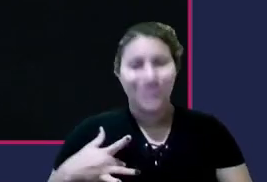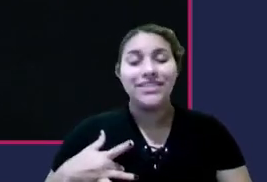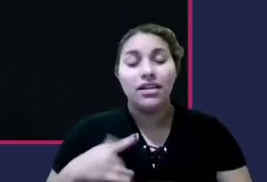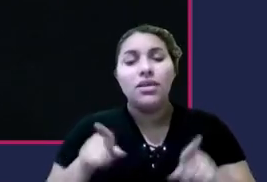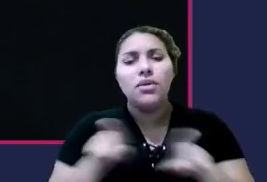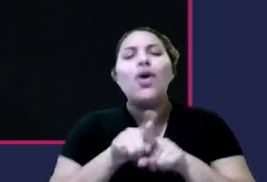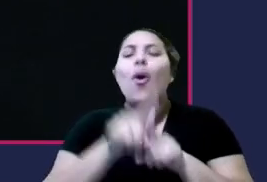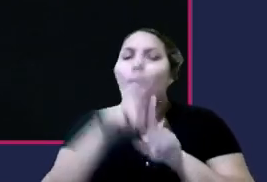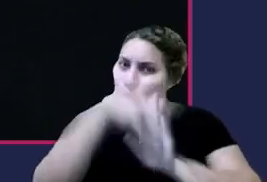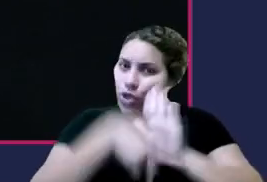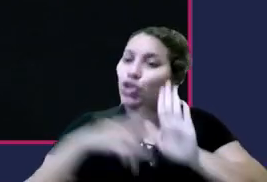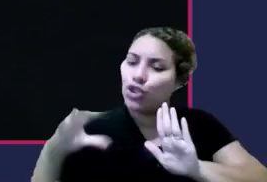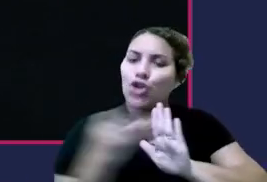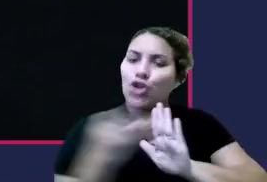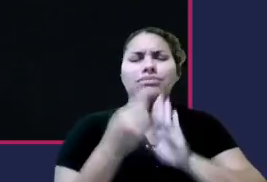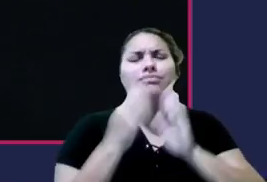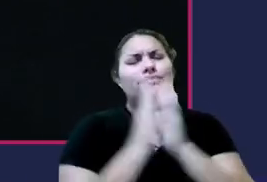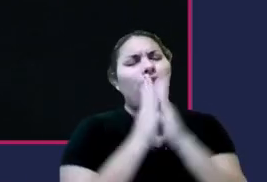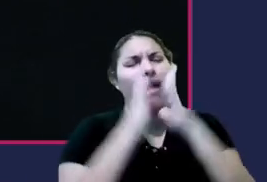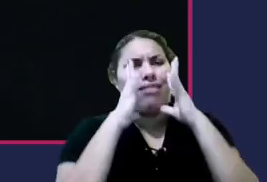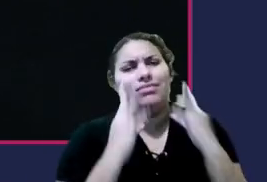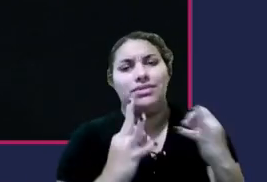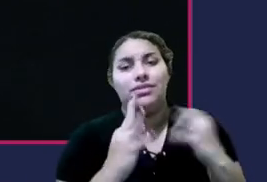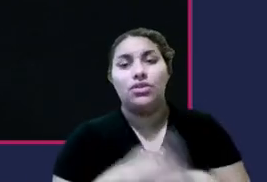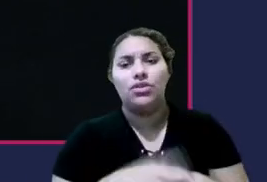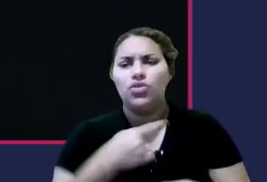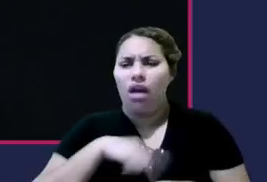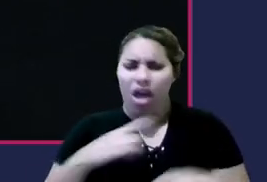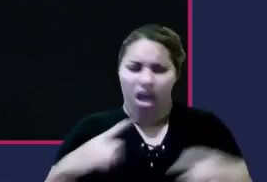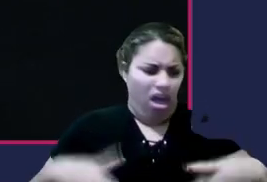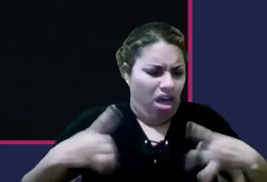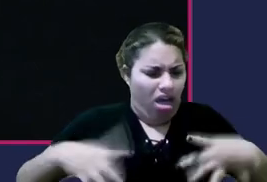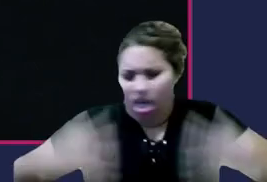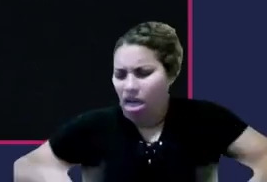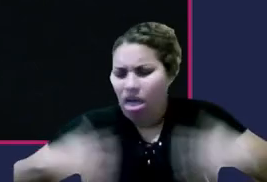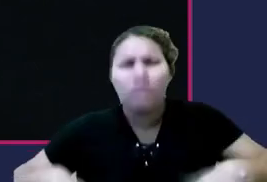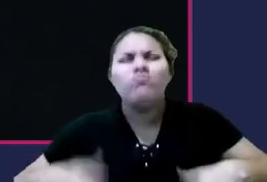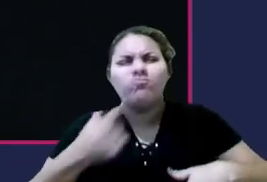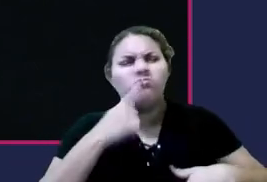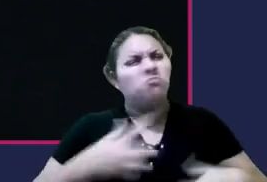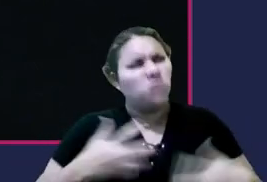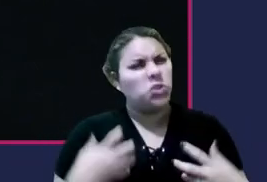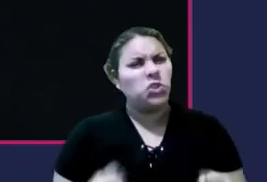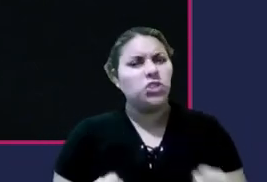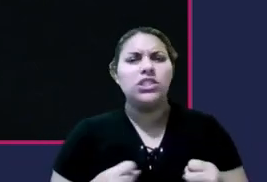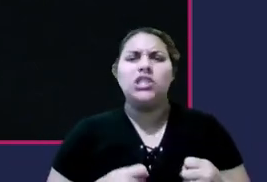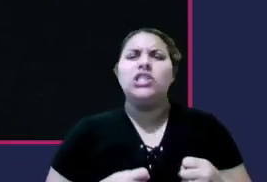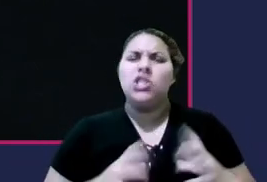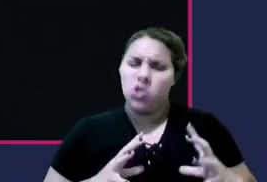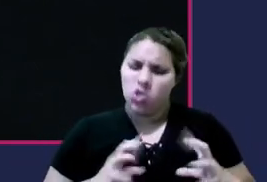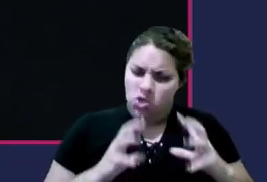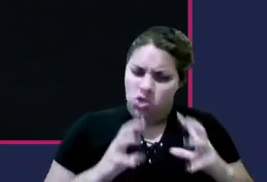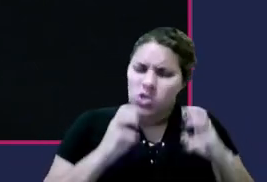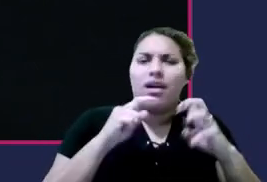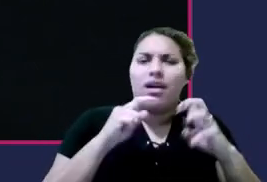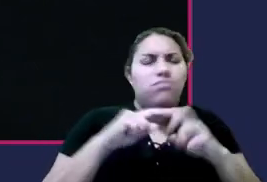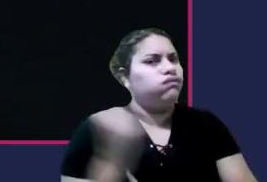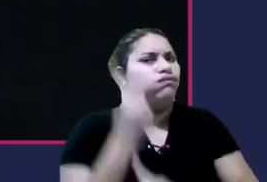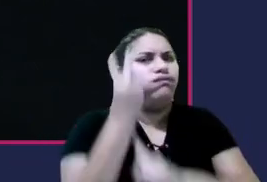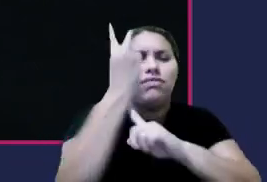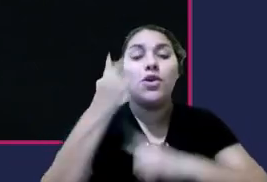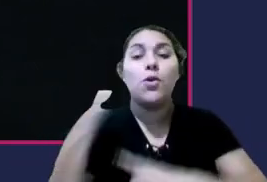healthcare, health insurance. We do need that attention. We're not afraid of that struggle because it is